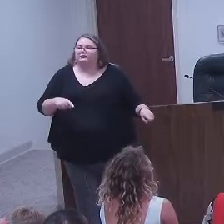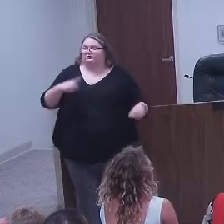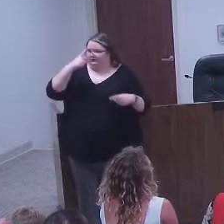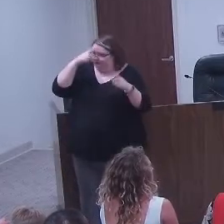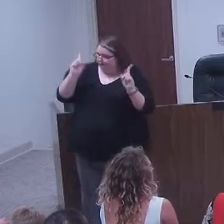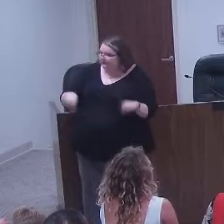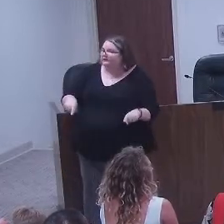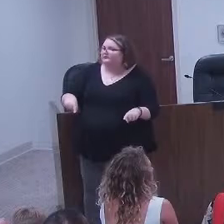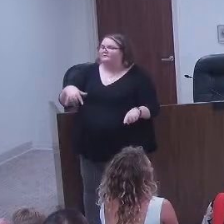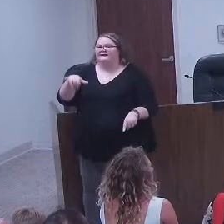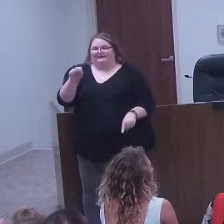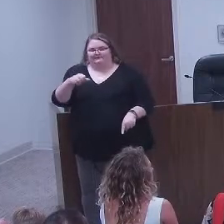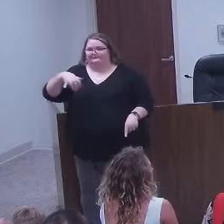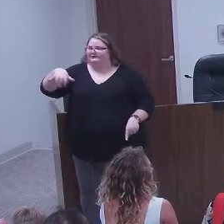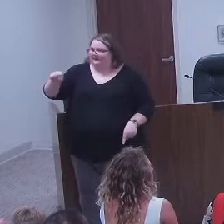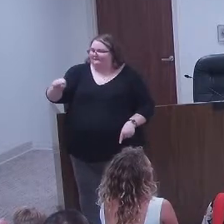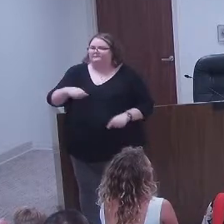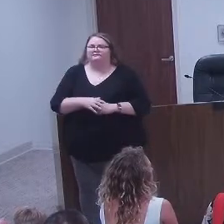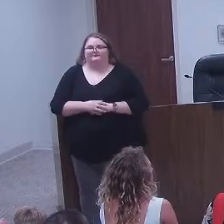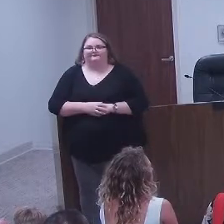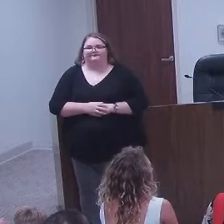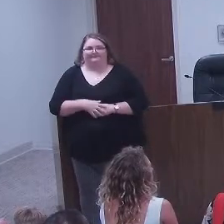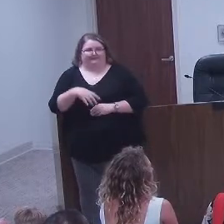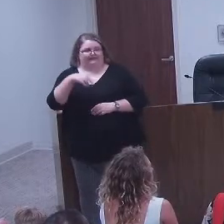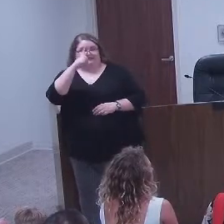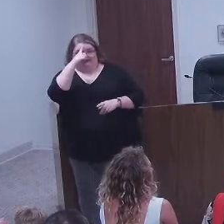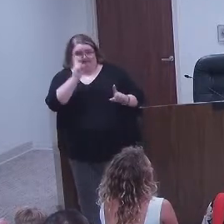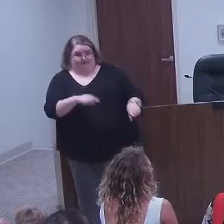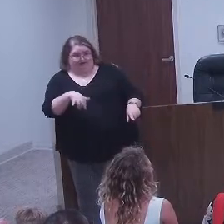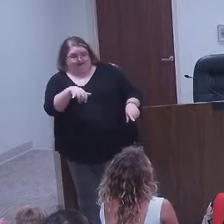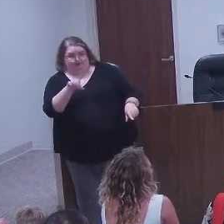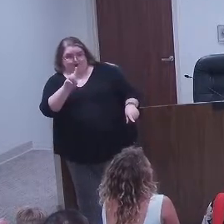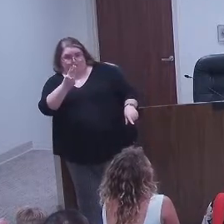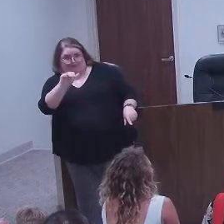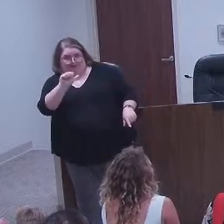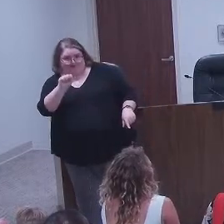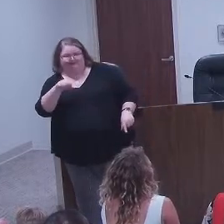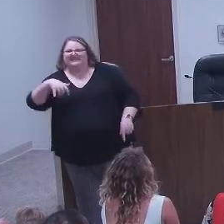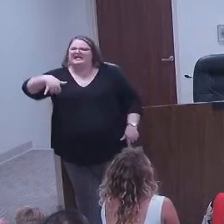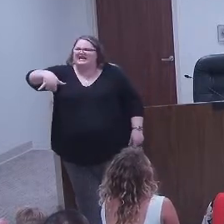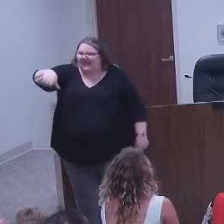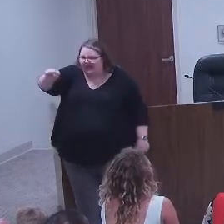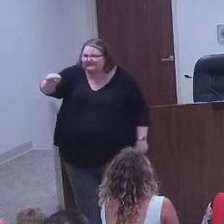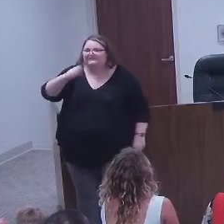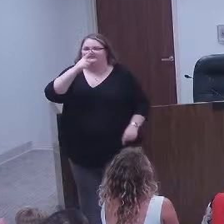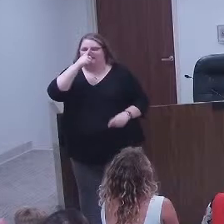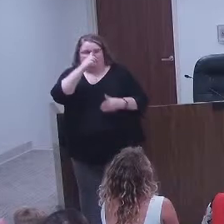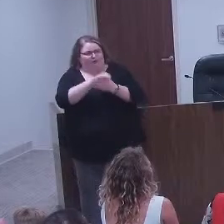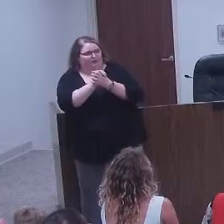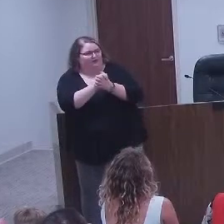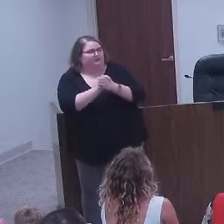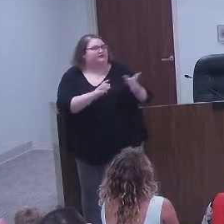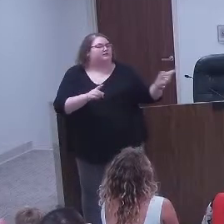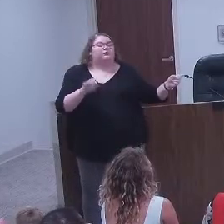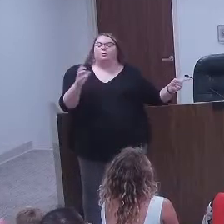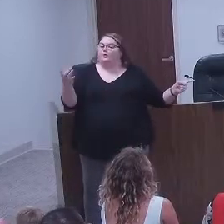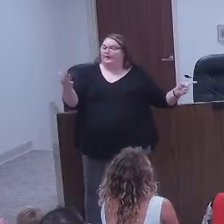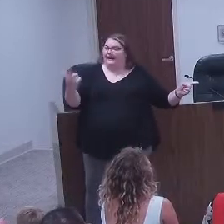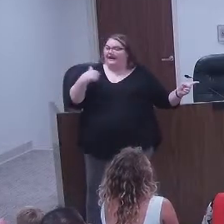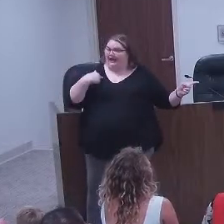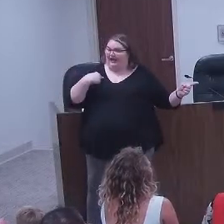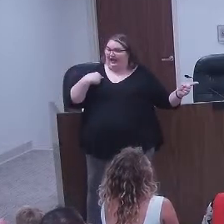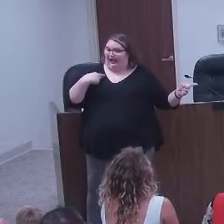Commissioner Reese? Yes. Commissioner Summer Dumas? Absolutely, yes. Here we go. Congratulations. Wait a minute, I make a motion to